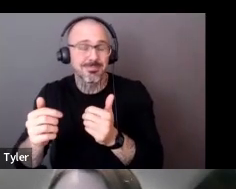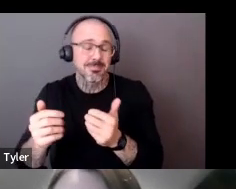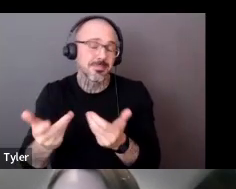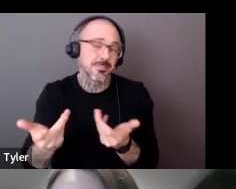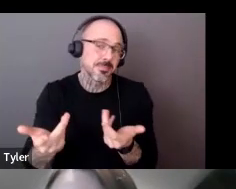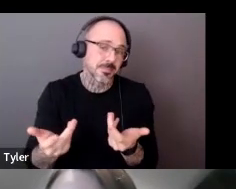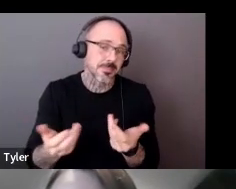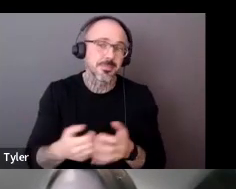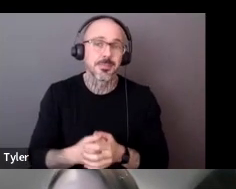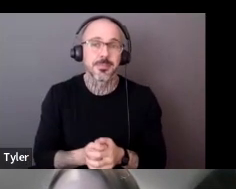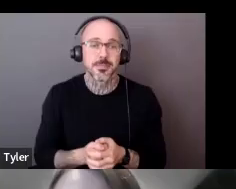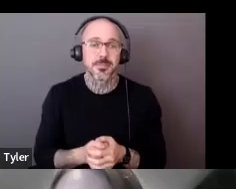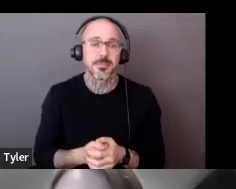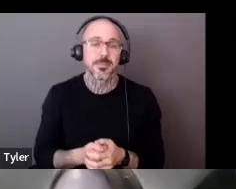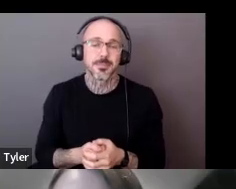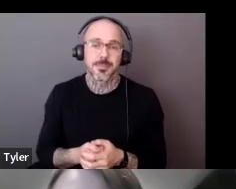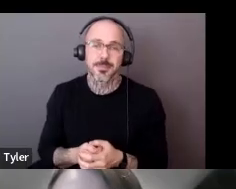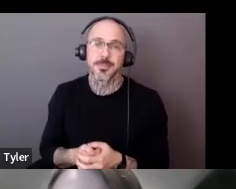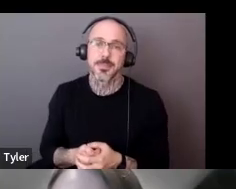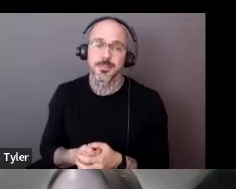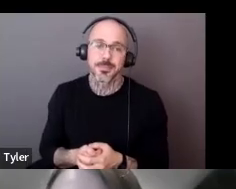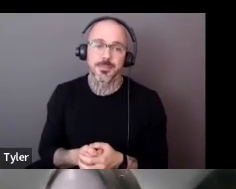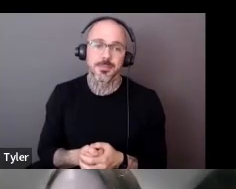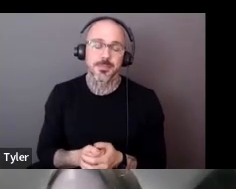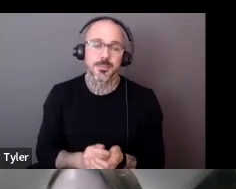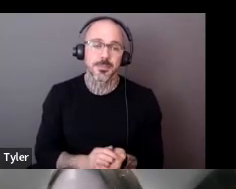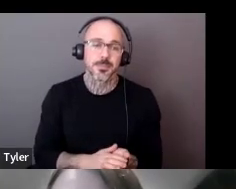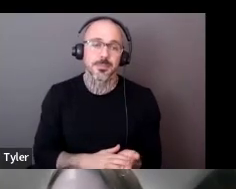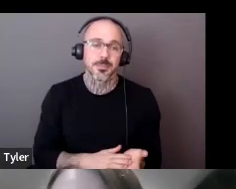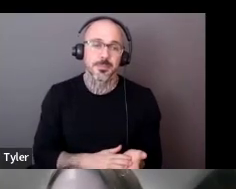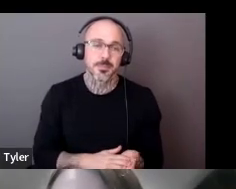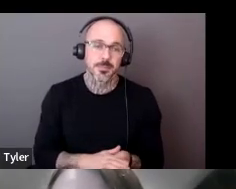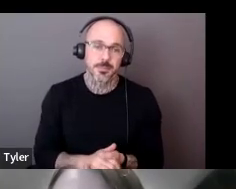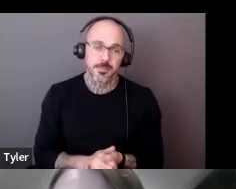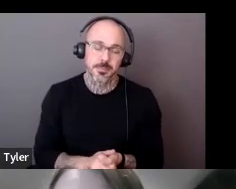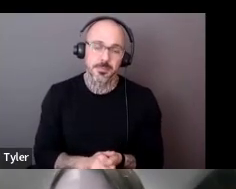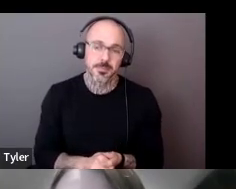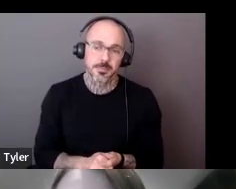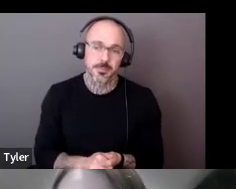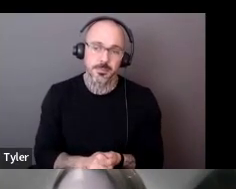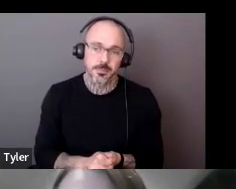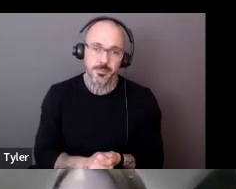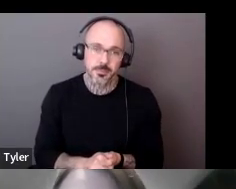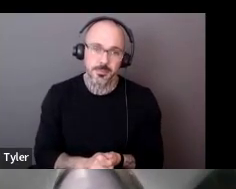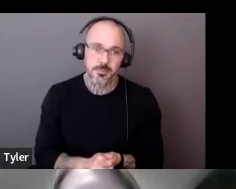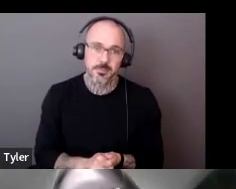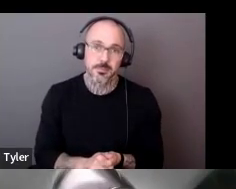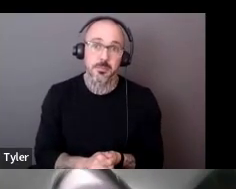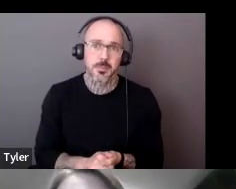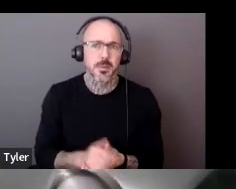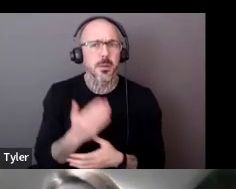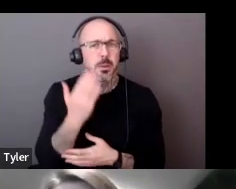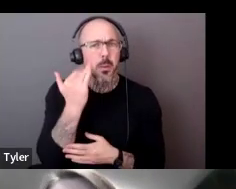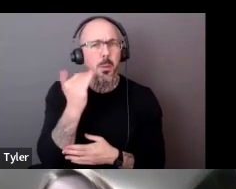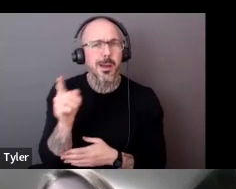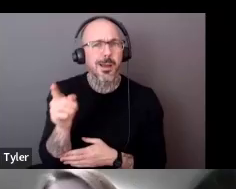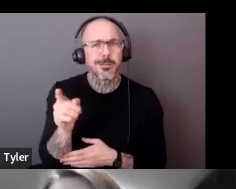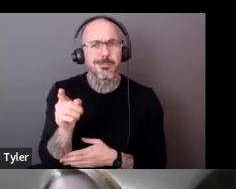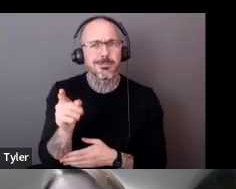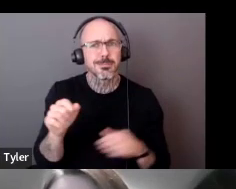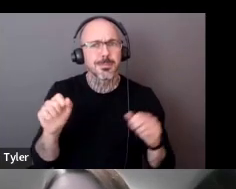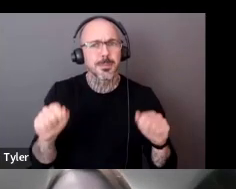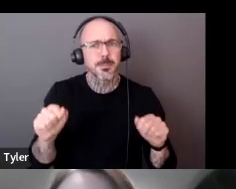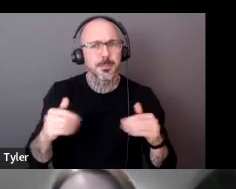Because people don't want to, they're afraid of retribution, maybe.